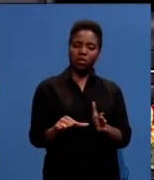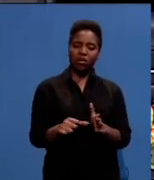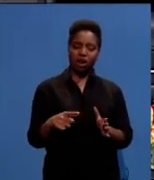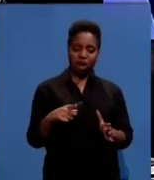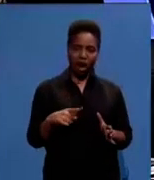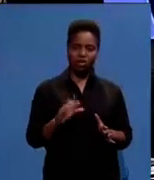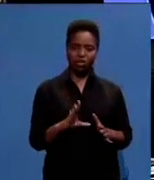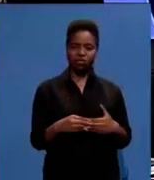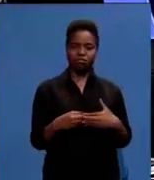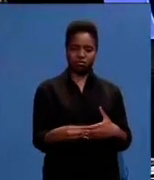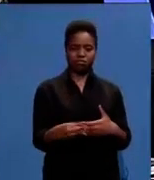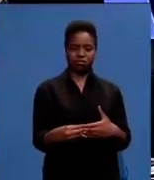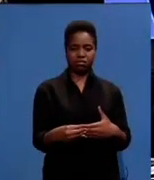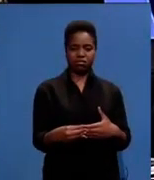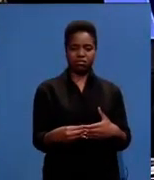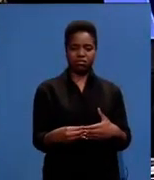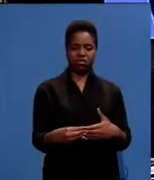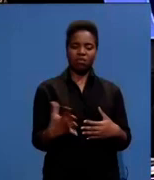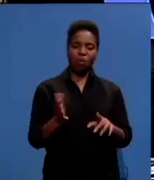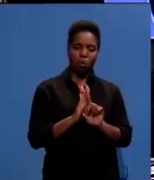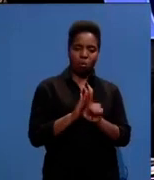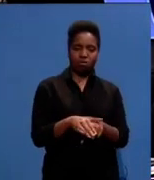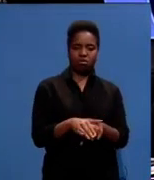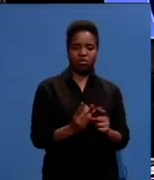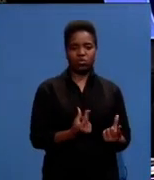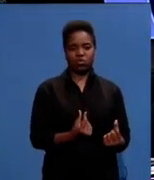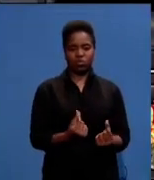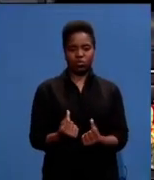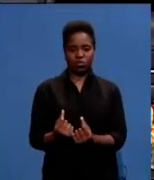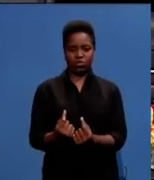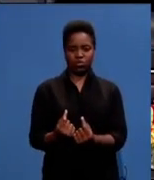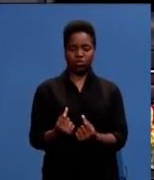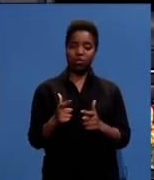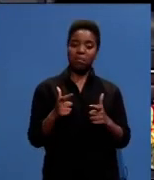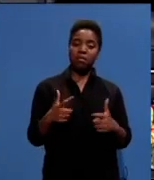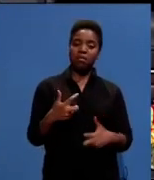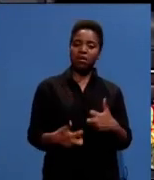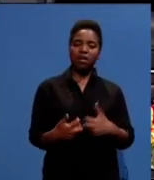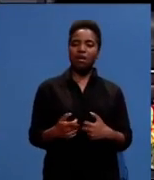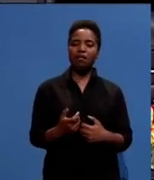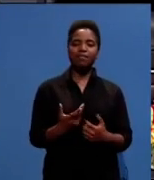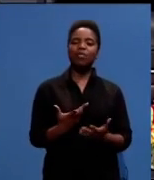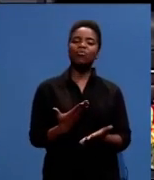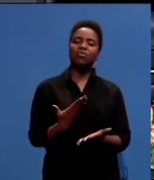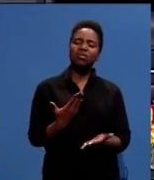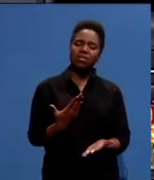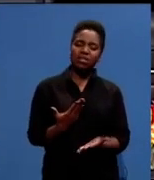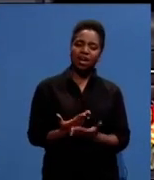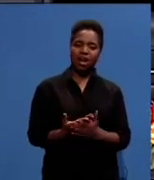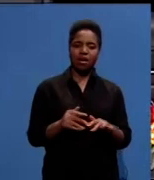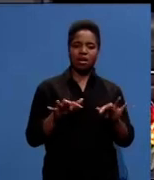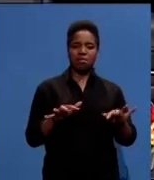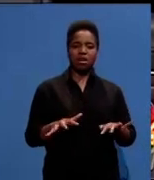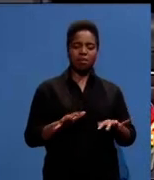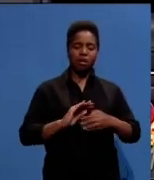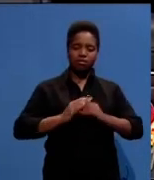to exclude you. And therefore prejudice and bigotry is not, there's no room for it. You can embrace people who are different to you, who are